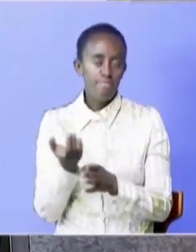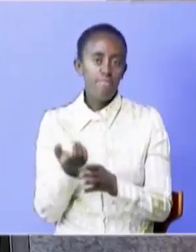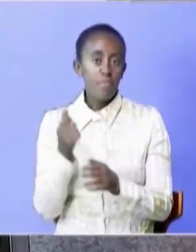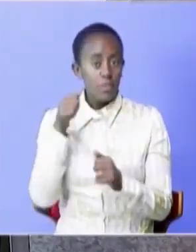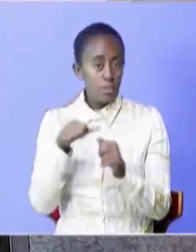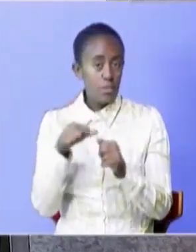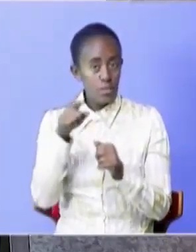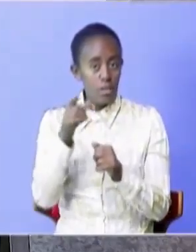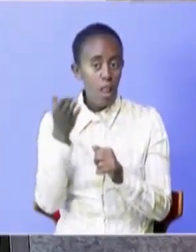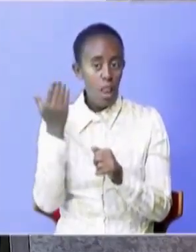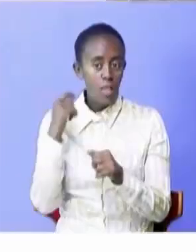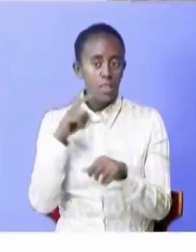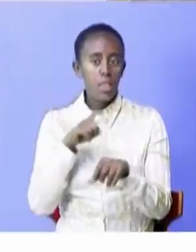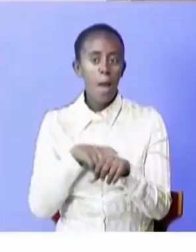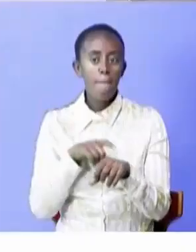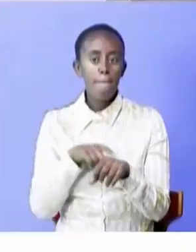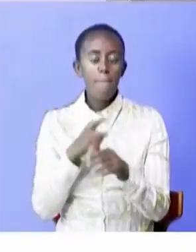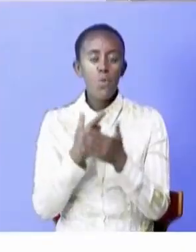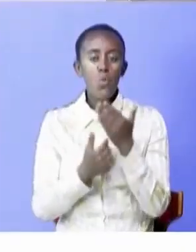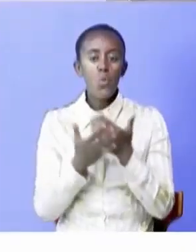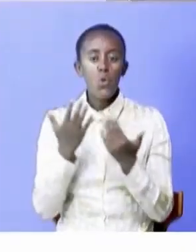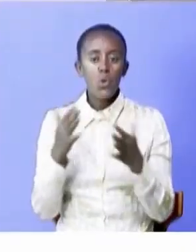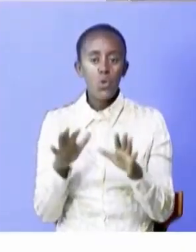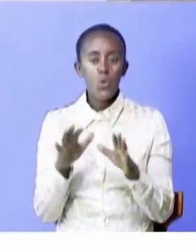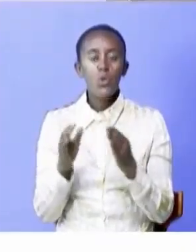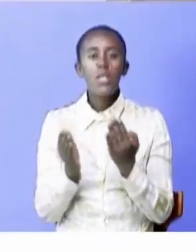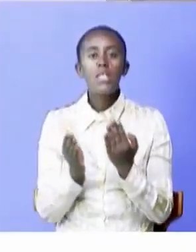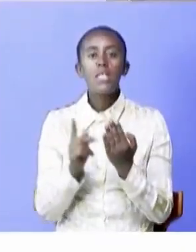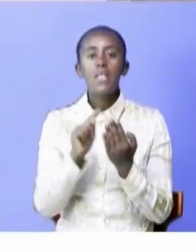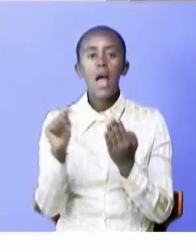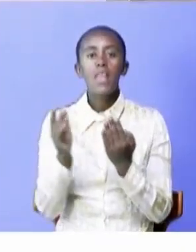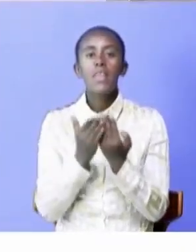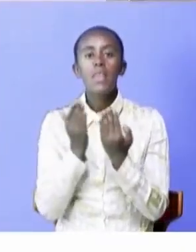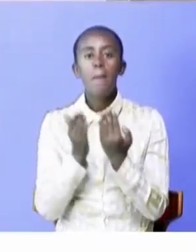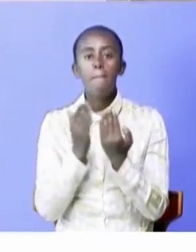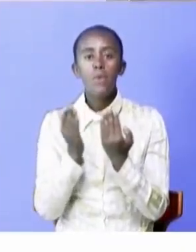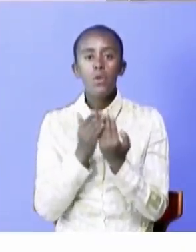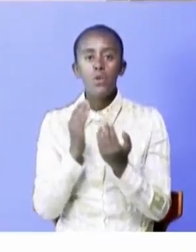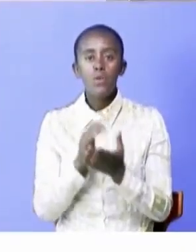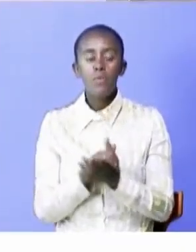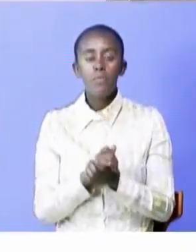remember, last time we talked about the simple